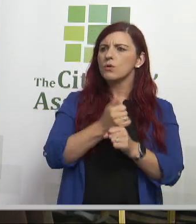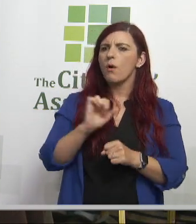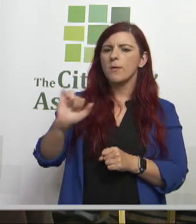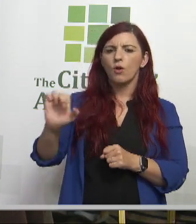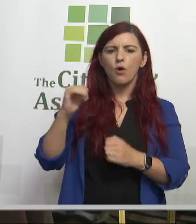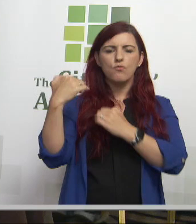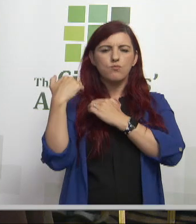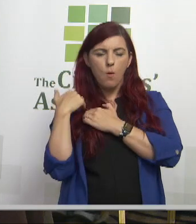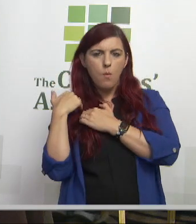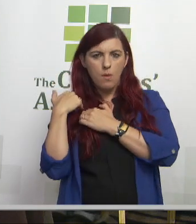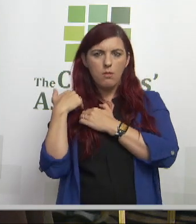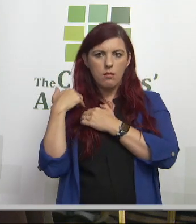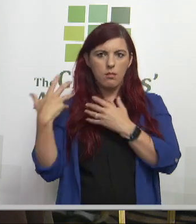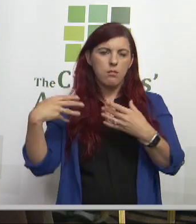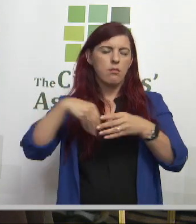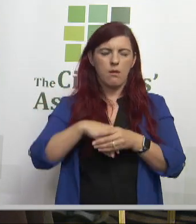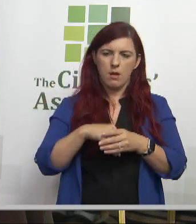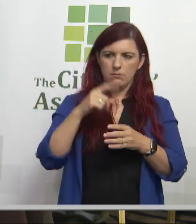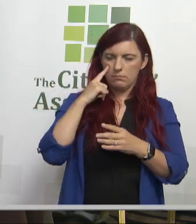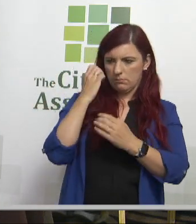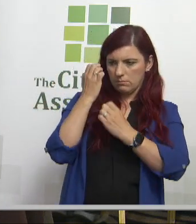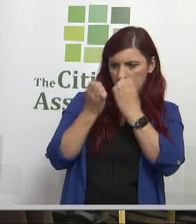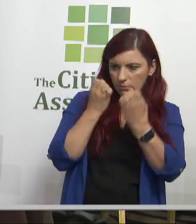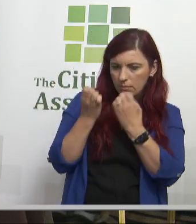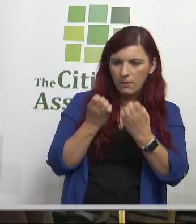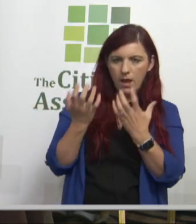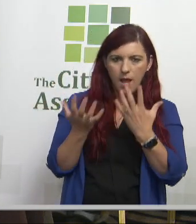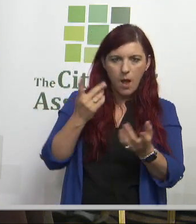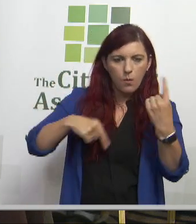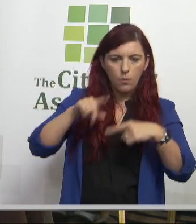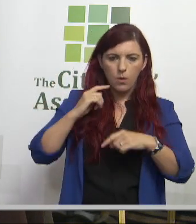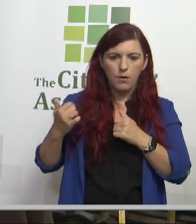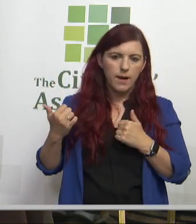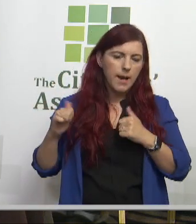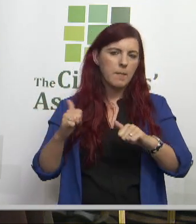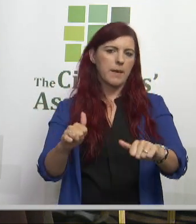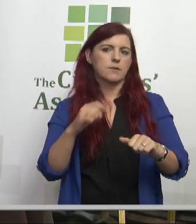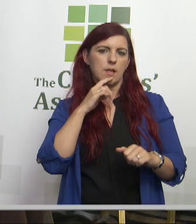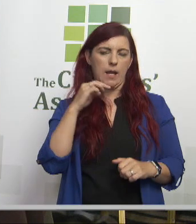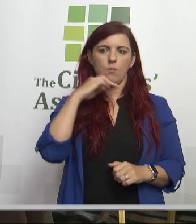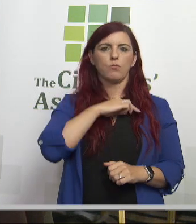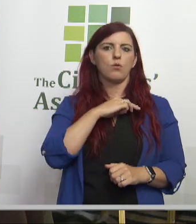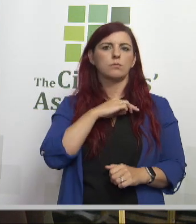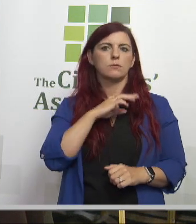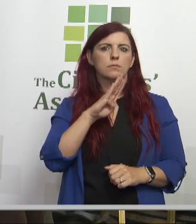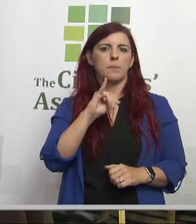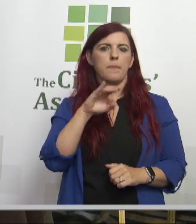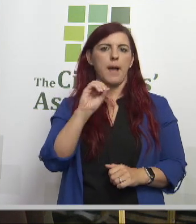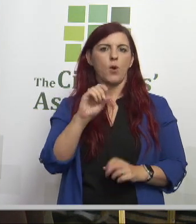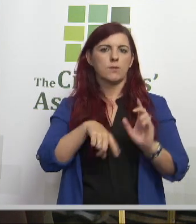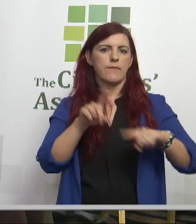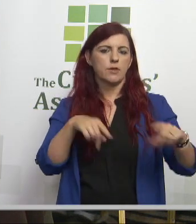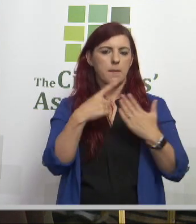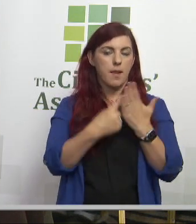her role in looking at how we're implementing and enforcing our biodiversity